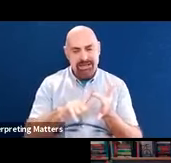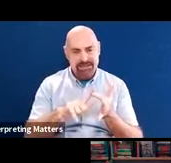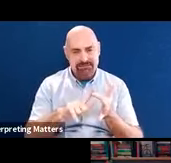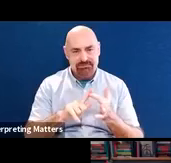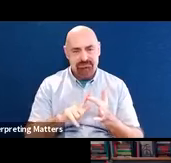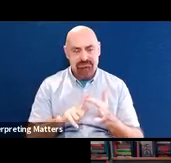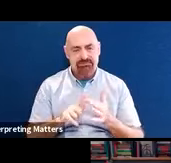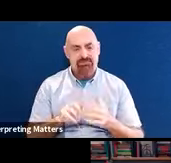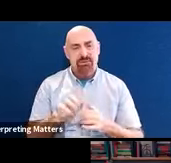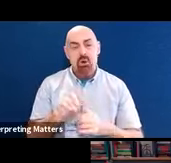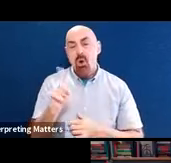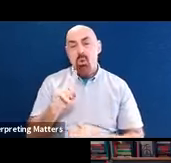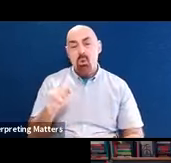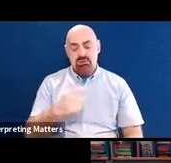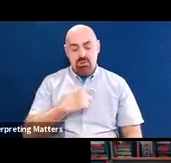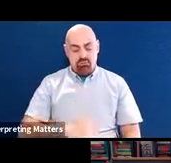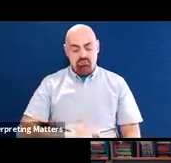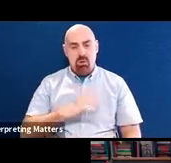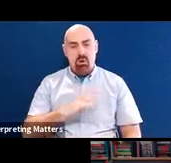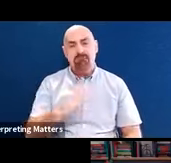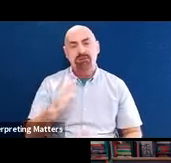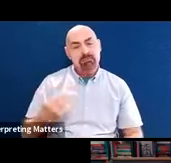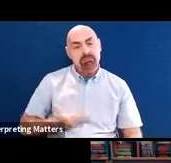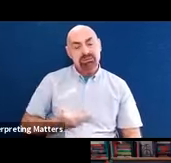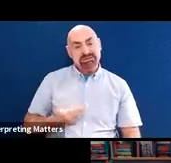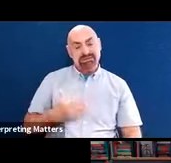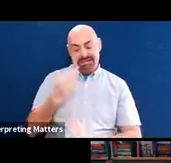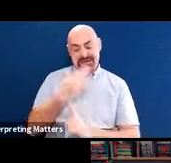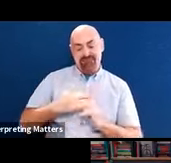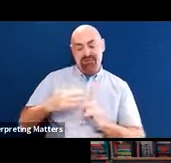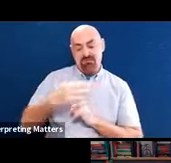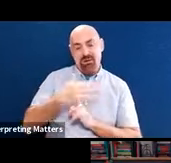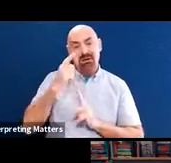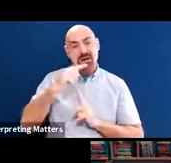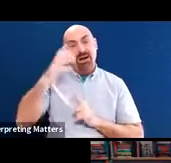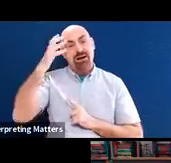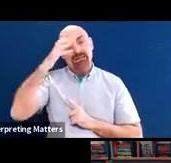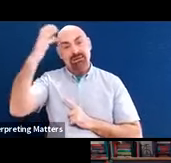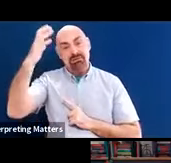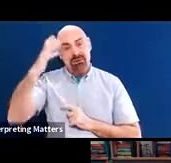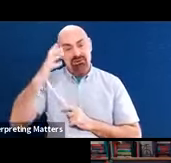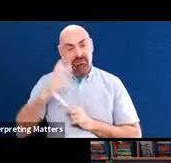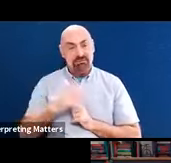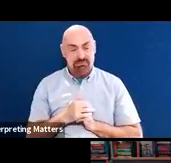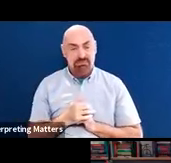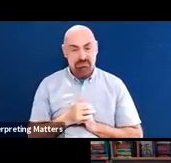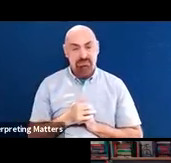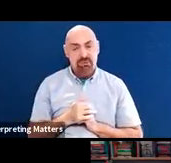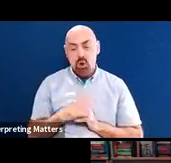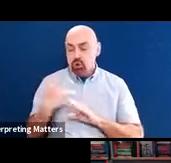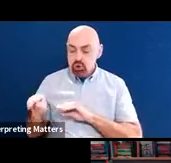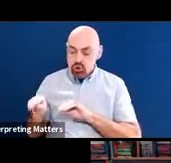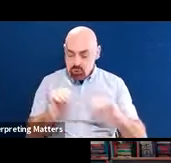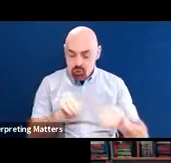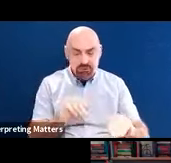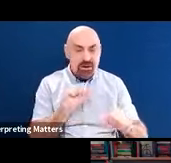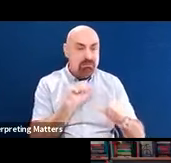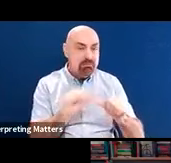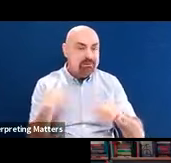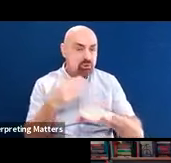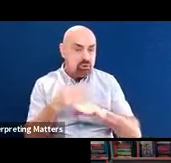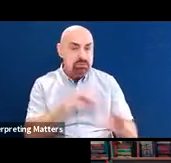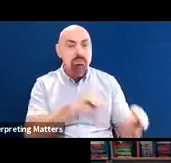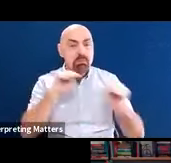What is the role of the business environment and government as an investor of first resort to move better jobs into struggling